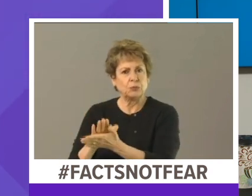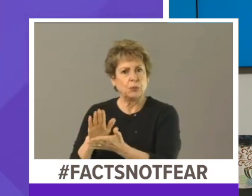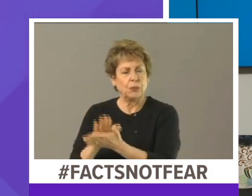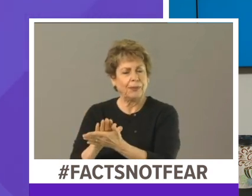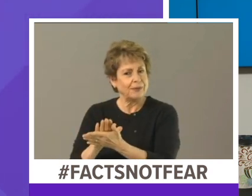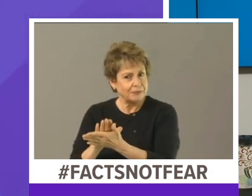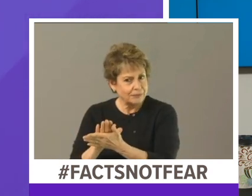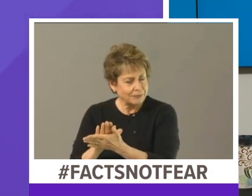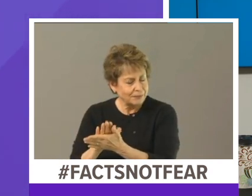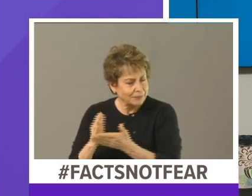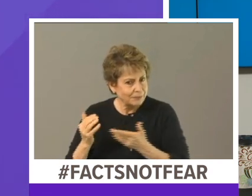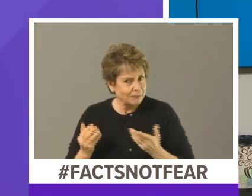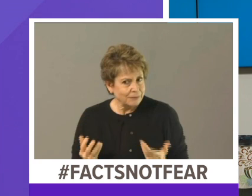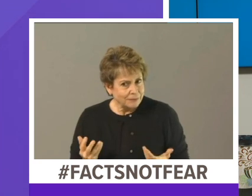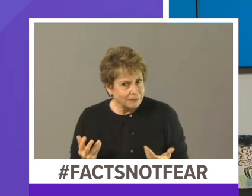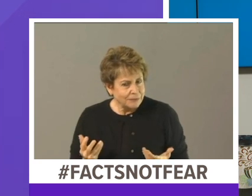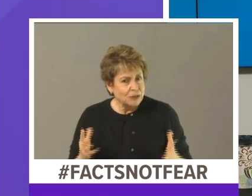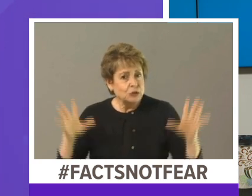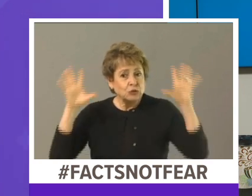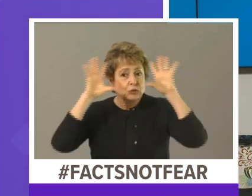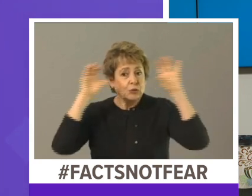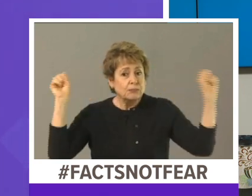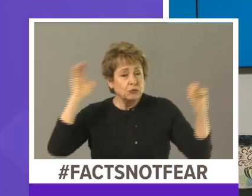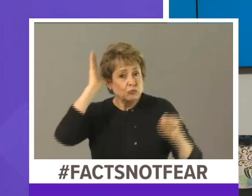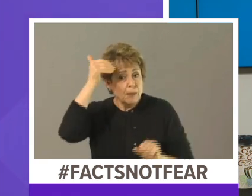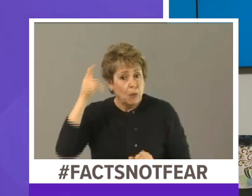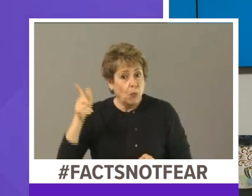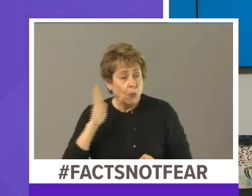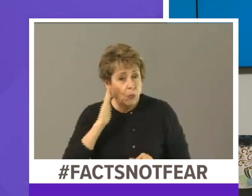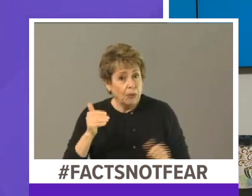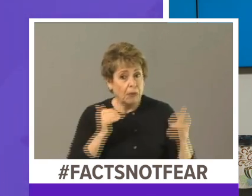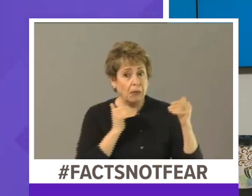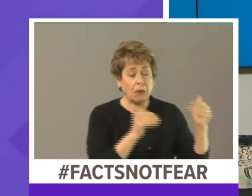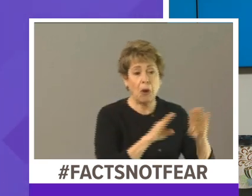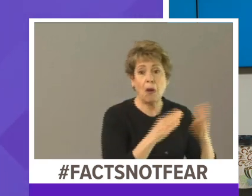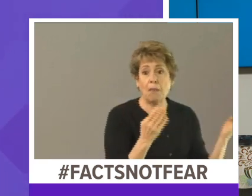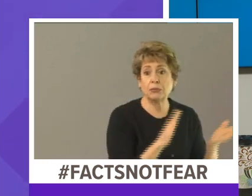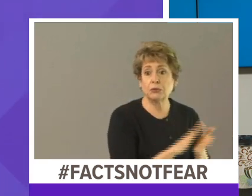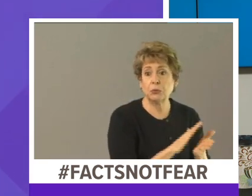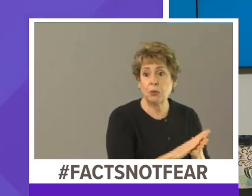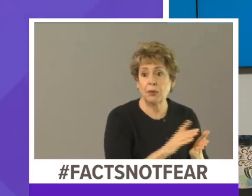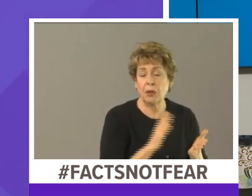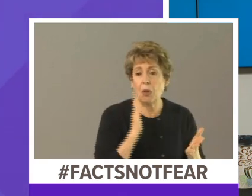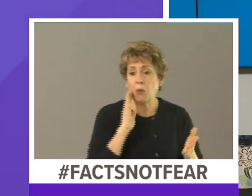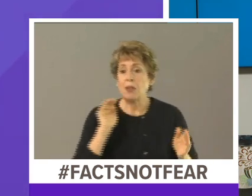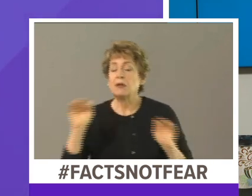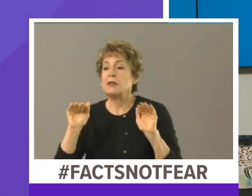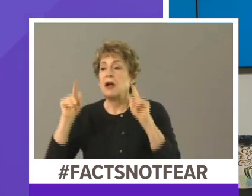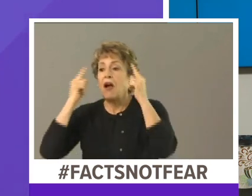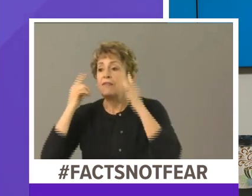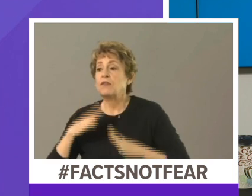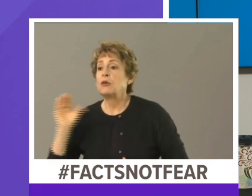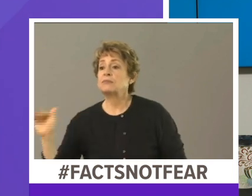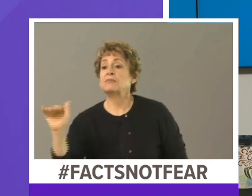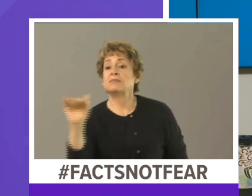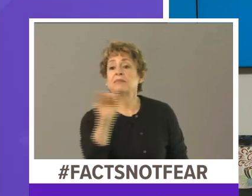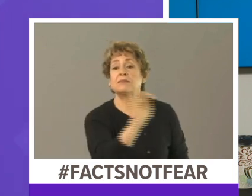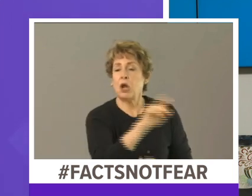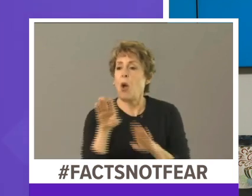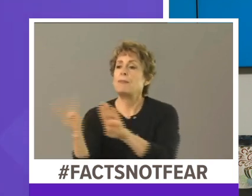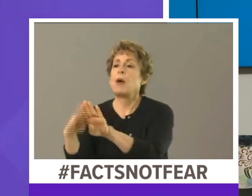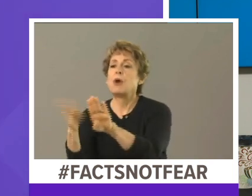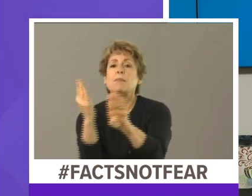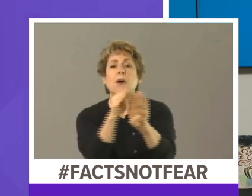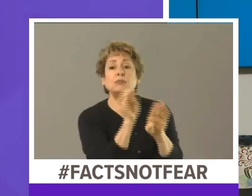he expects schools to be open. He also said he's going to pressure governors into doing that. Have you felt pressure from